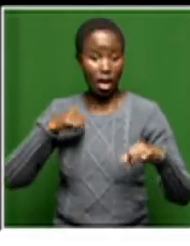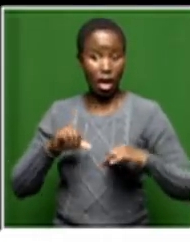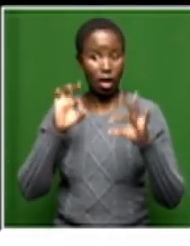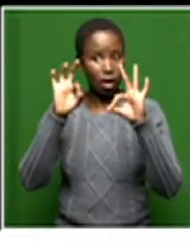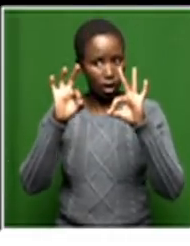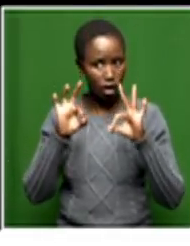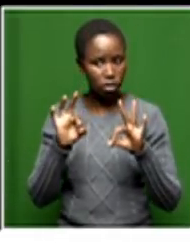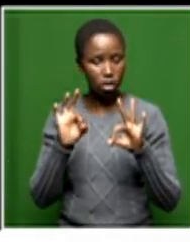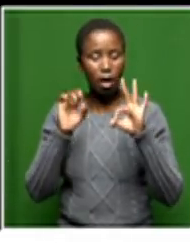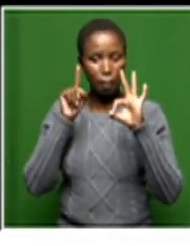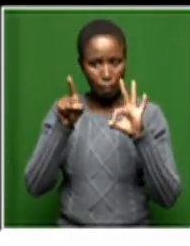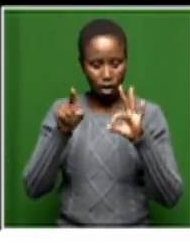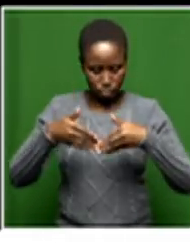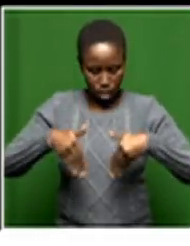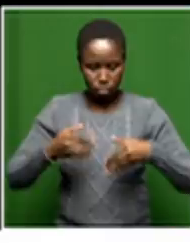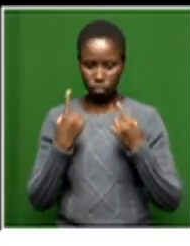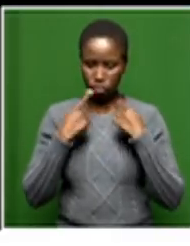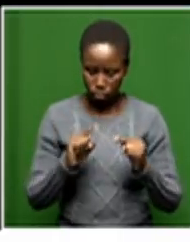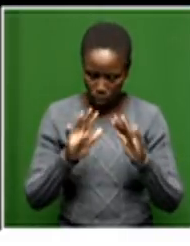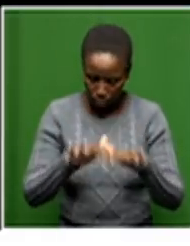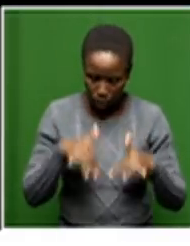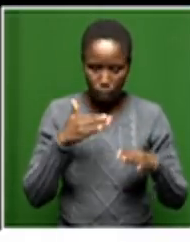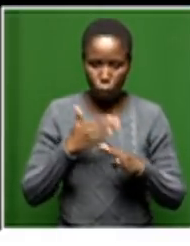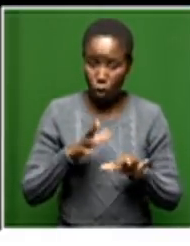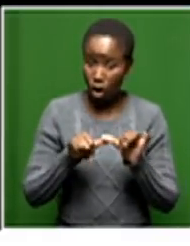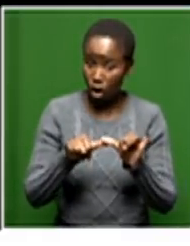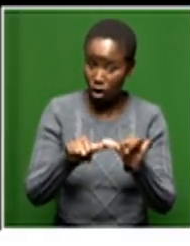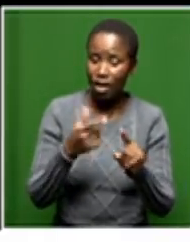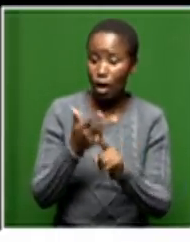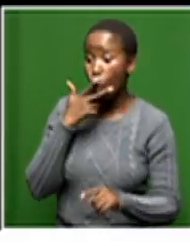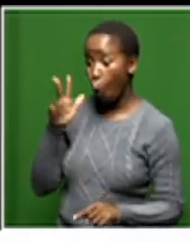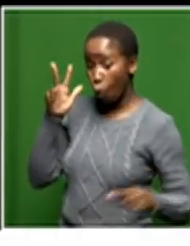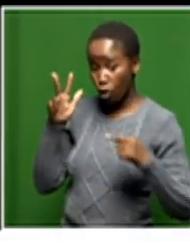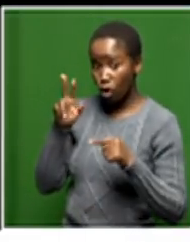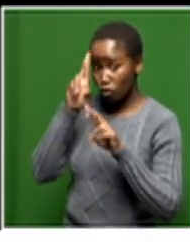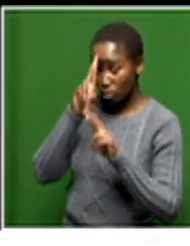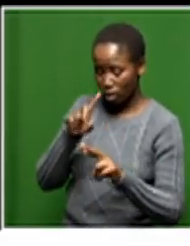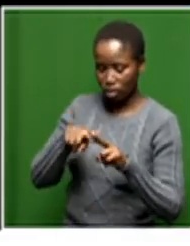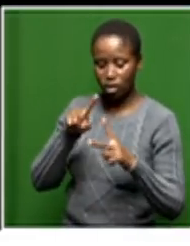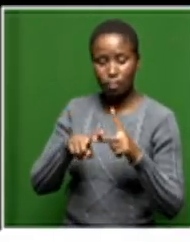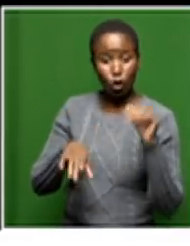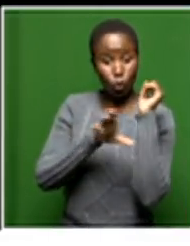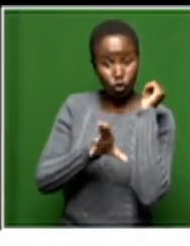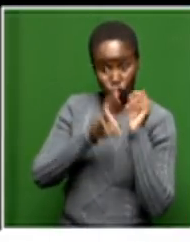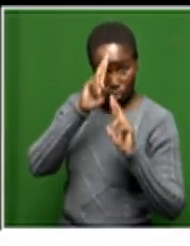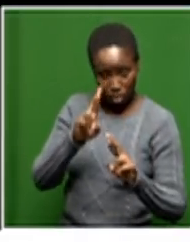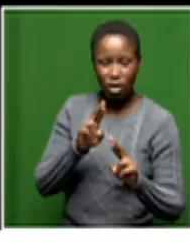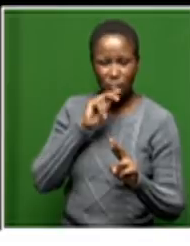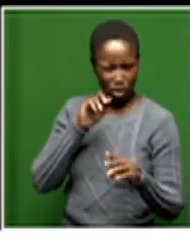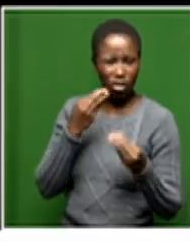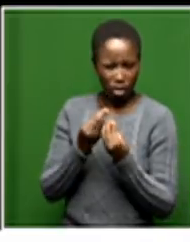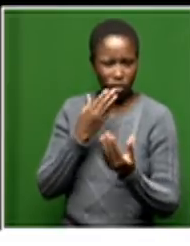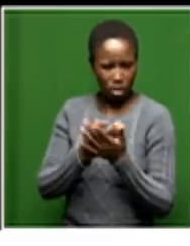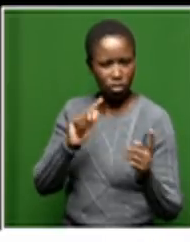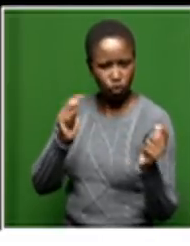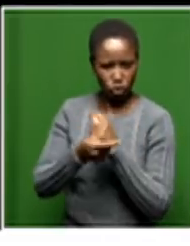members of parliament, respect the oath of office and respect the constitution, things will change. You